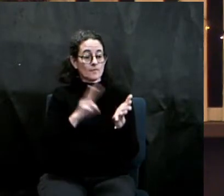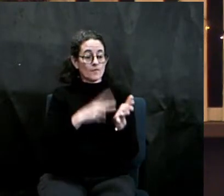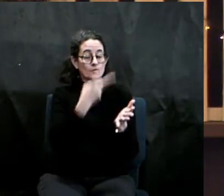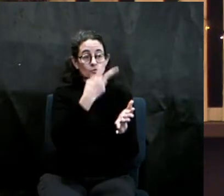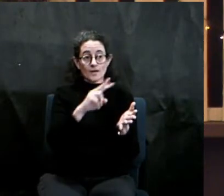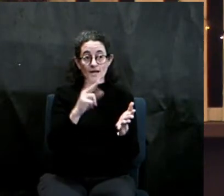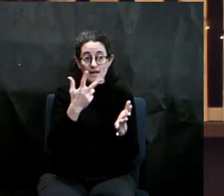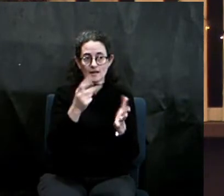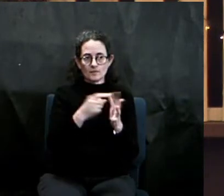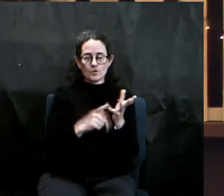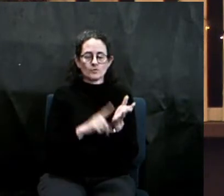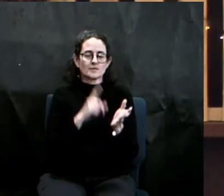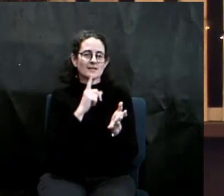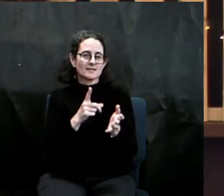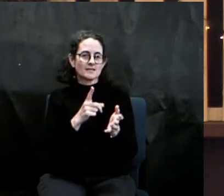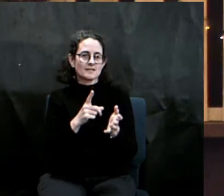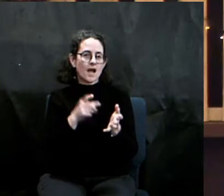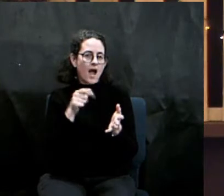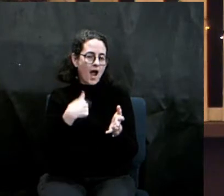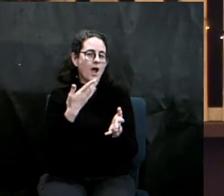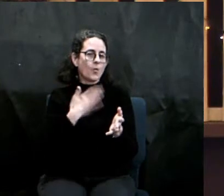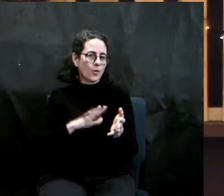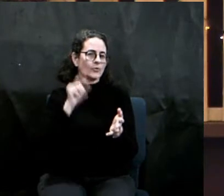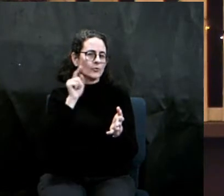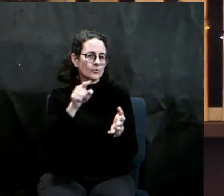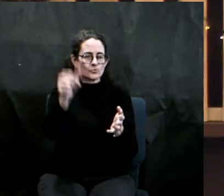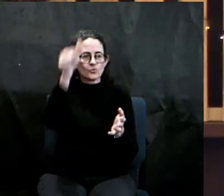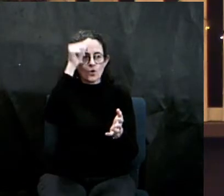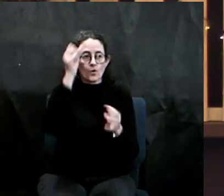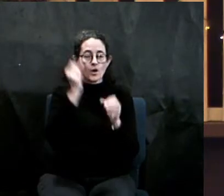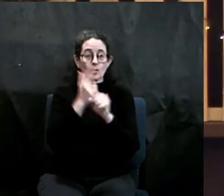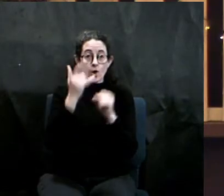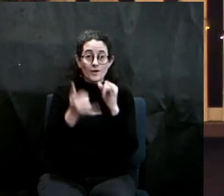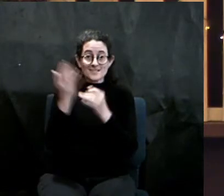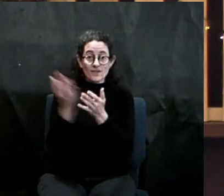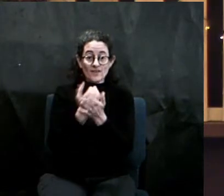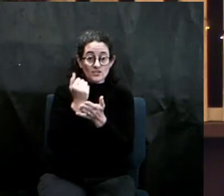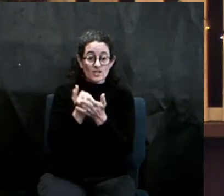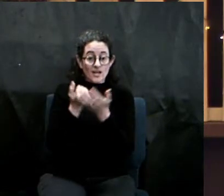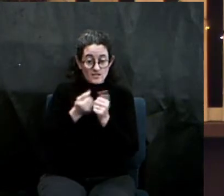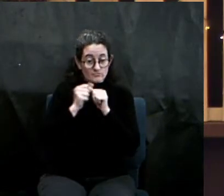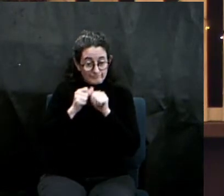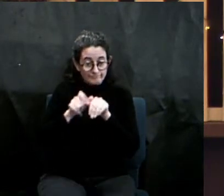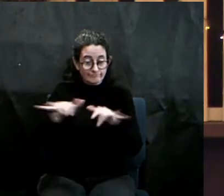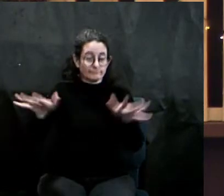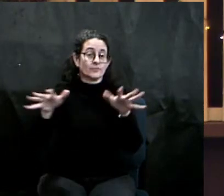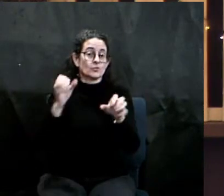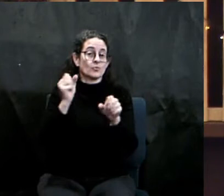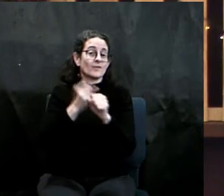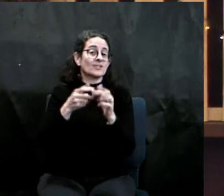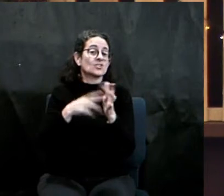says, "Therefore, I want you to know that God's salvation has been sent to the Gentiles, and they